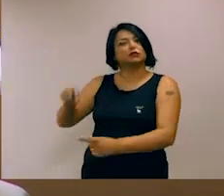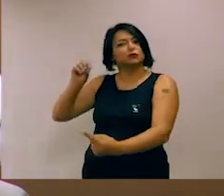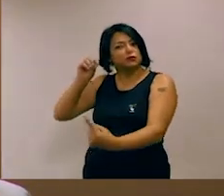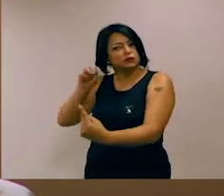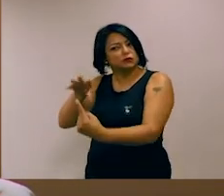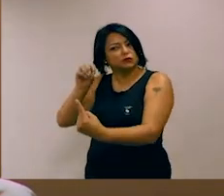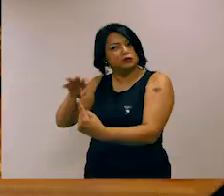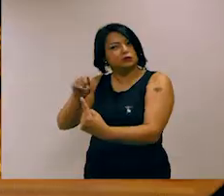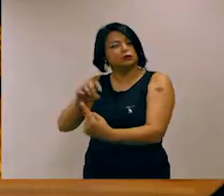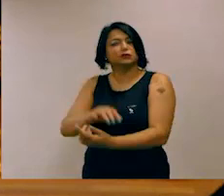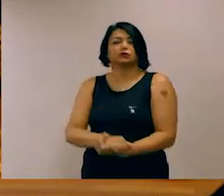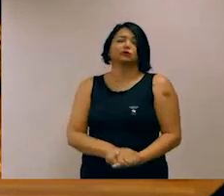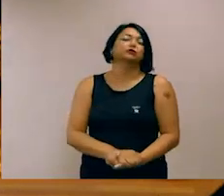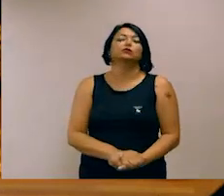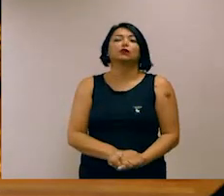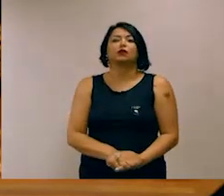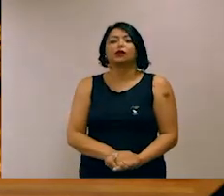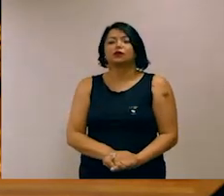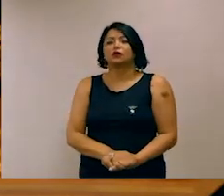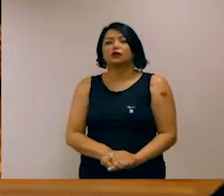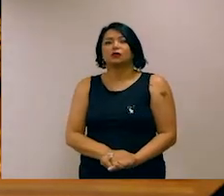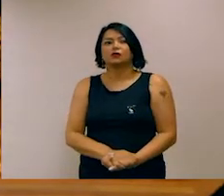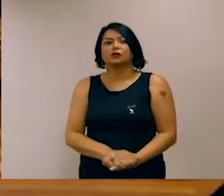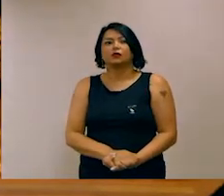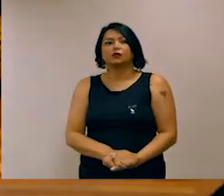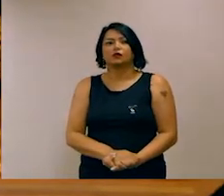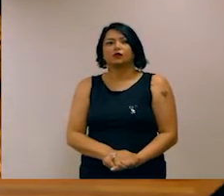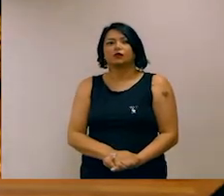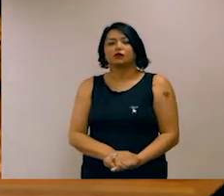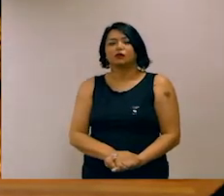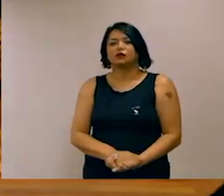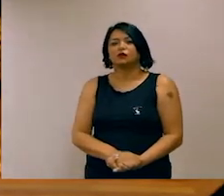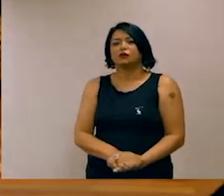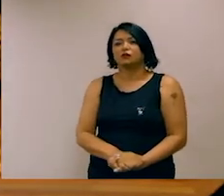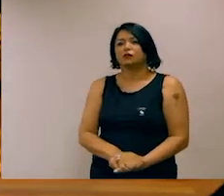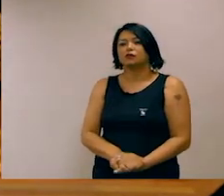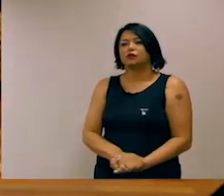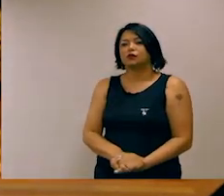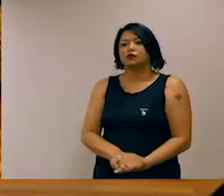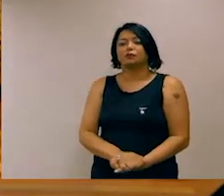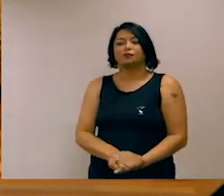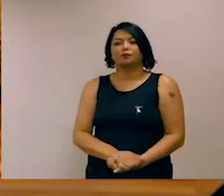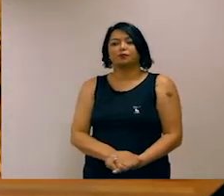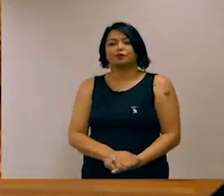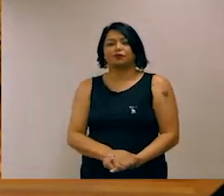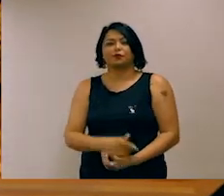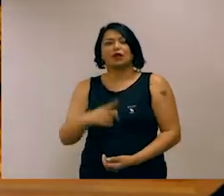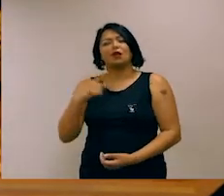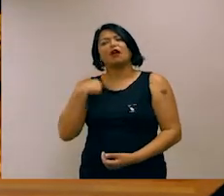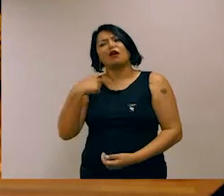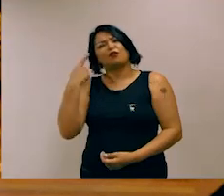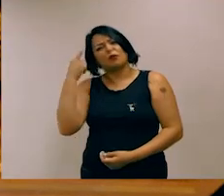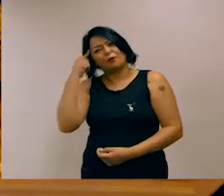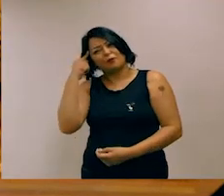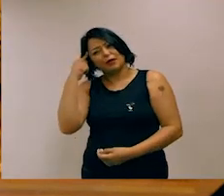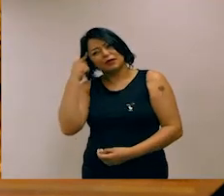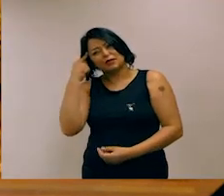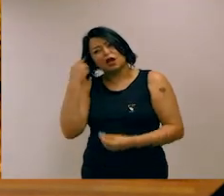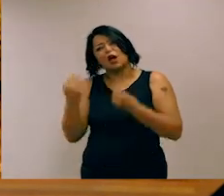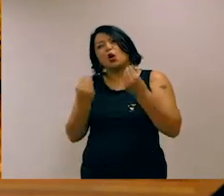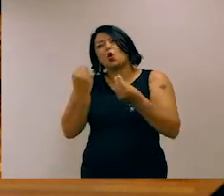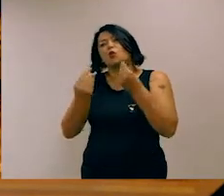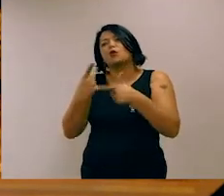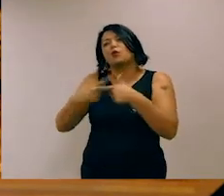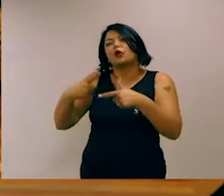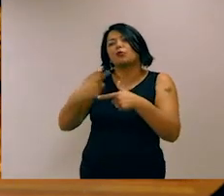to invest the time to know better the problem and its impact to public. I'd like to ask you if you guys have some